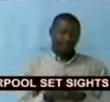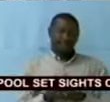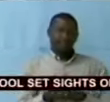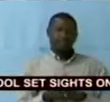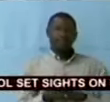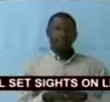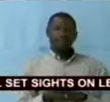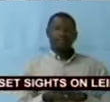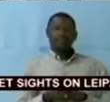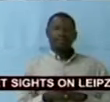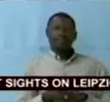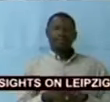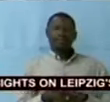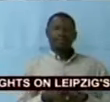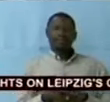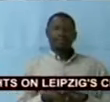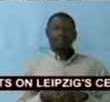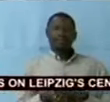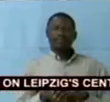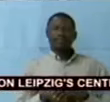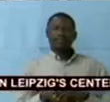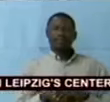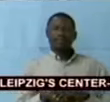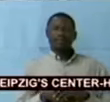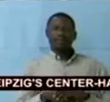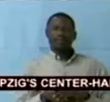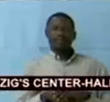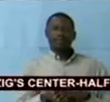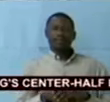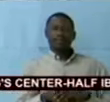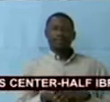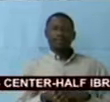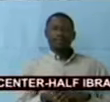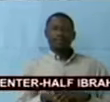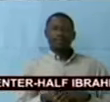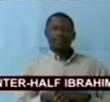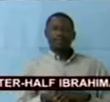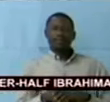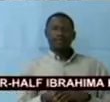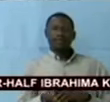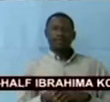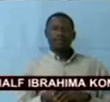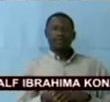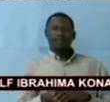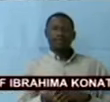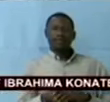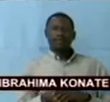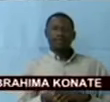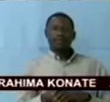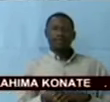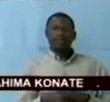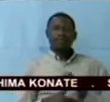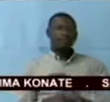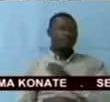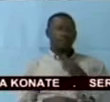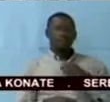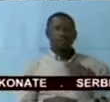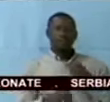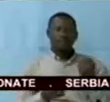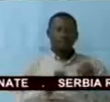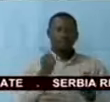Kilometer tansayolale minute wo minute. And my driver